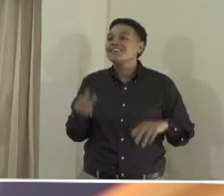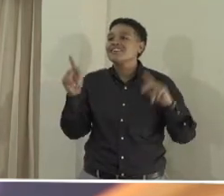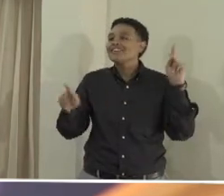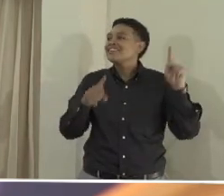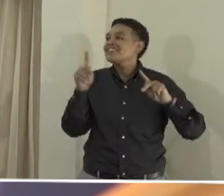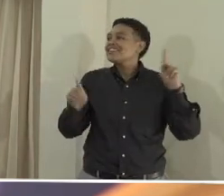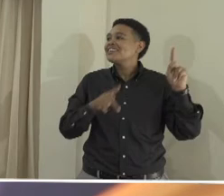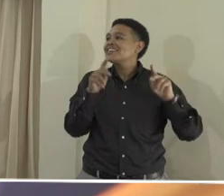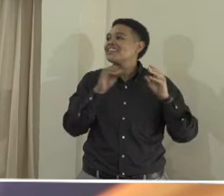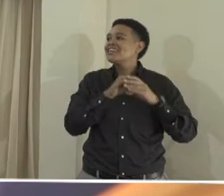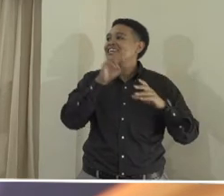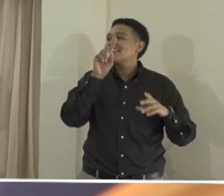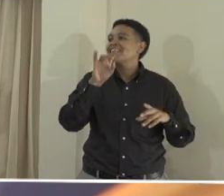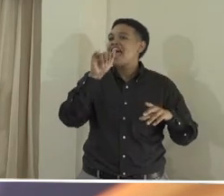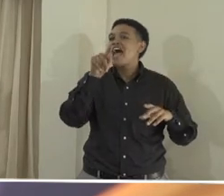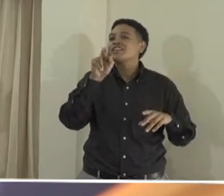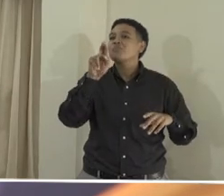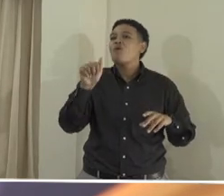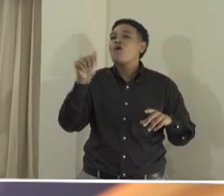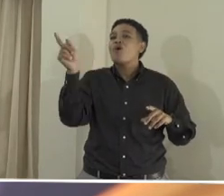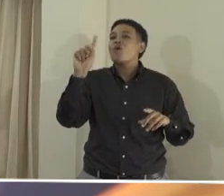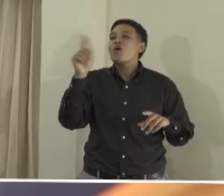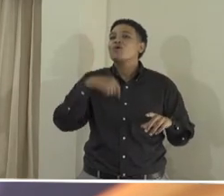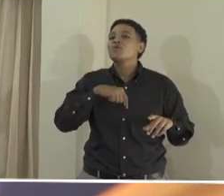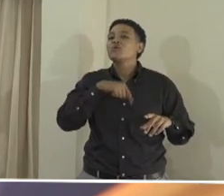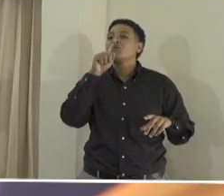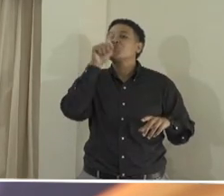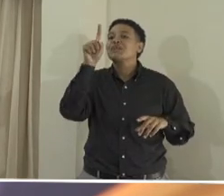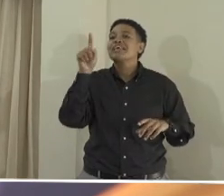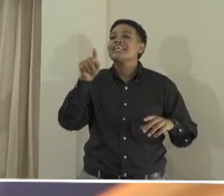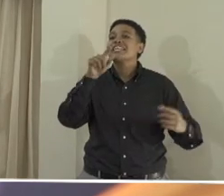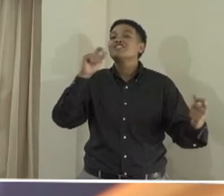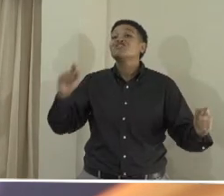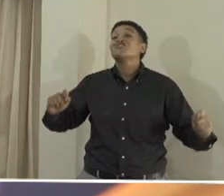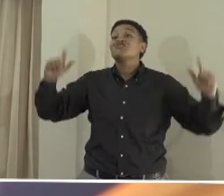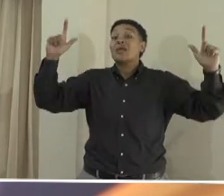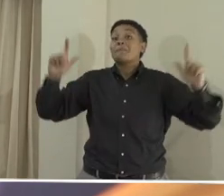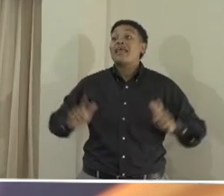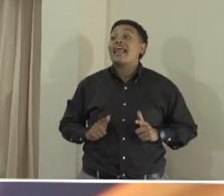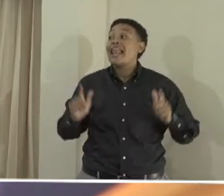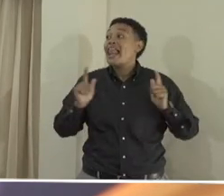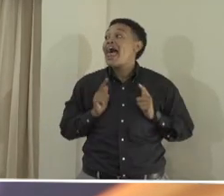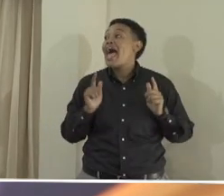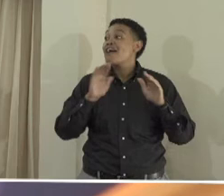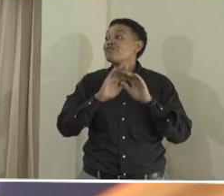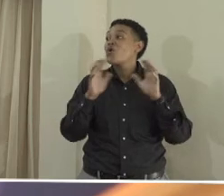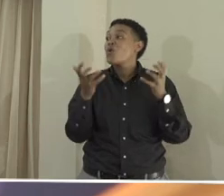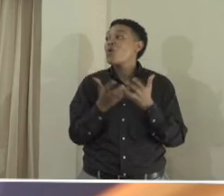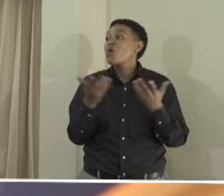the diaspora. We're streaming live, ladies and gentlemen, to the world